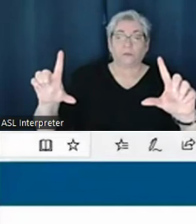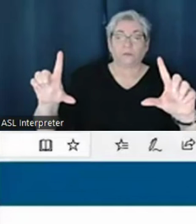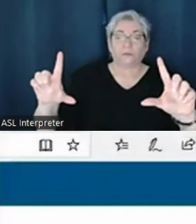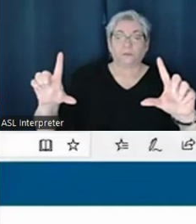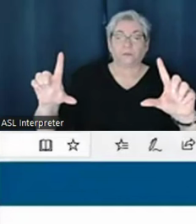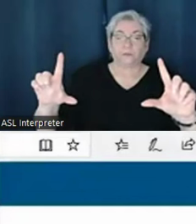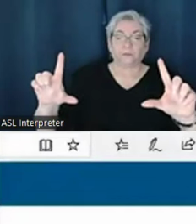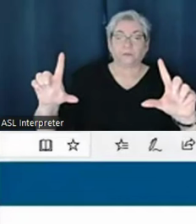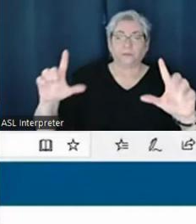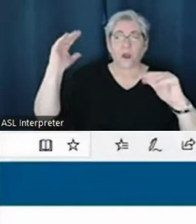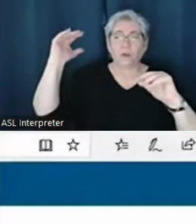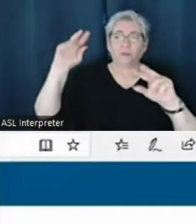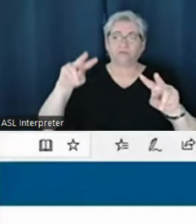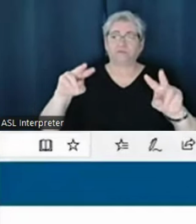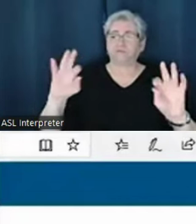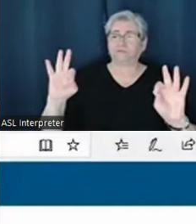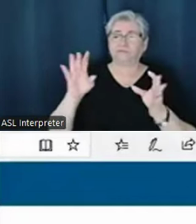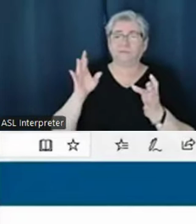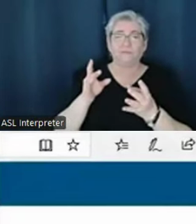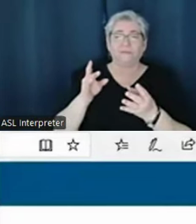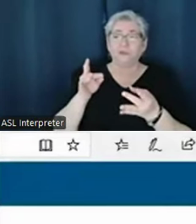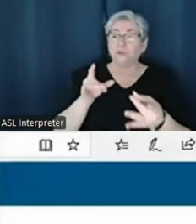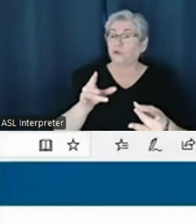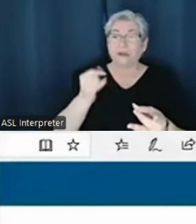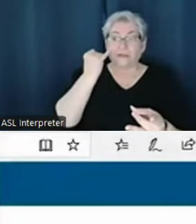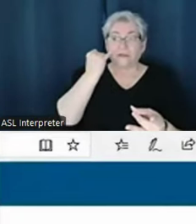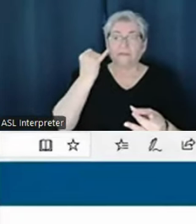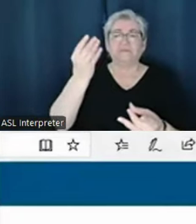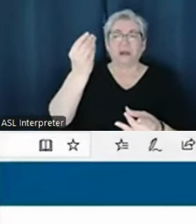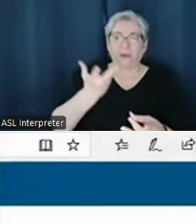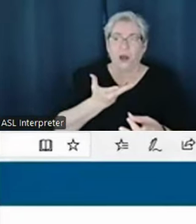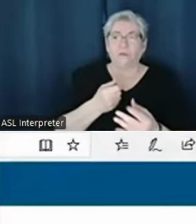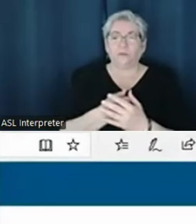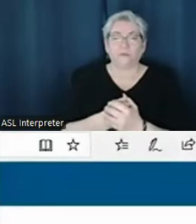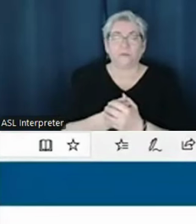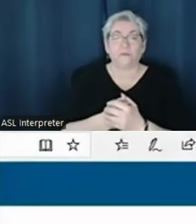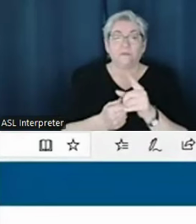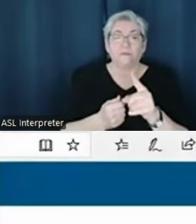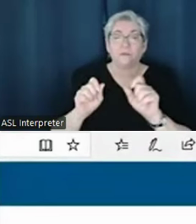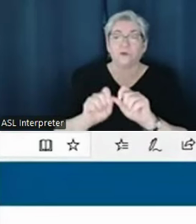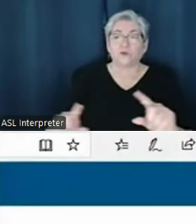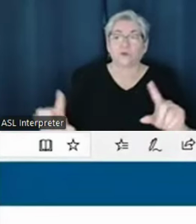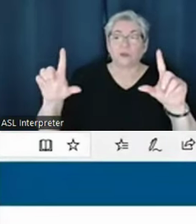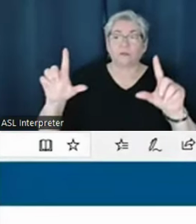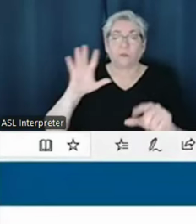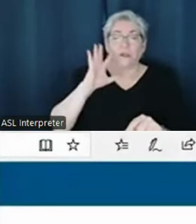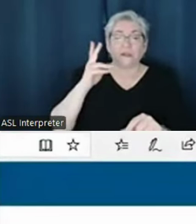I hope you can see the screen. If you cannot, please let me know. On the screen, you should see